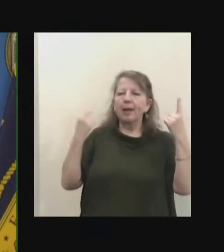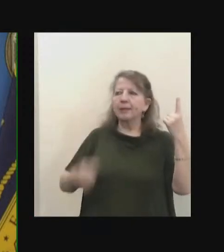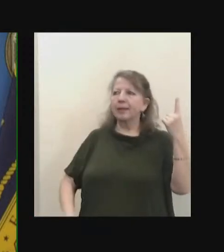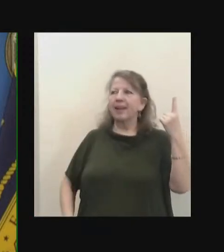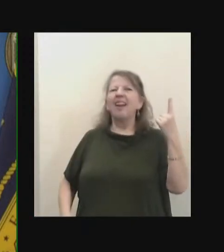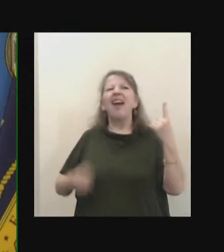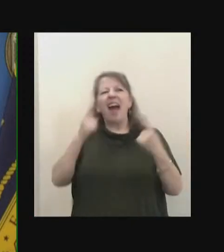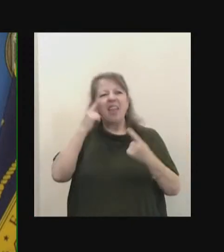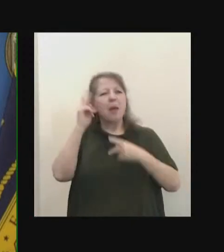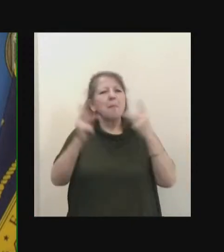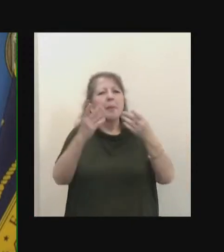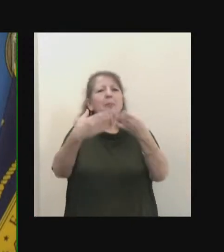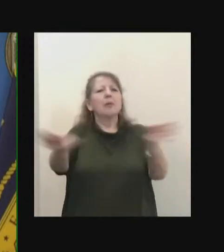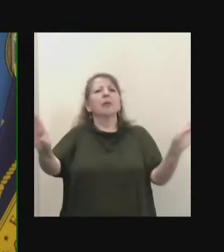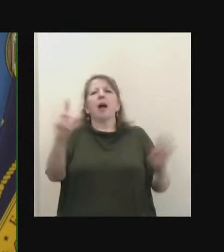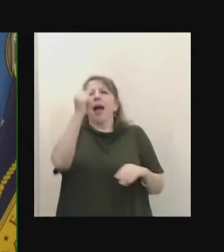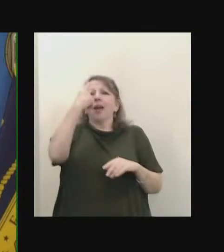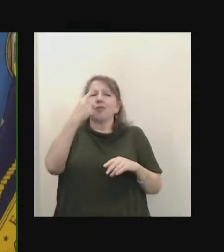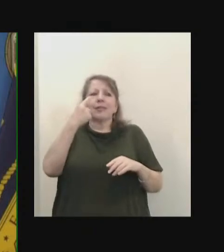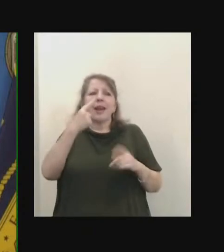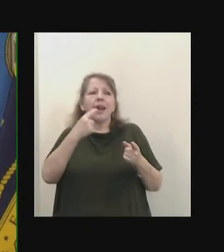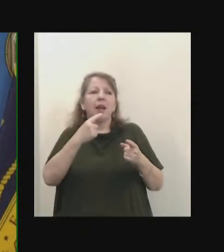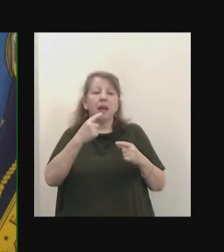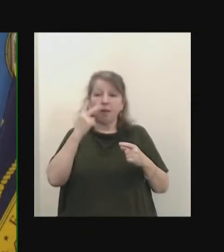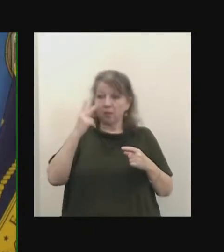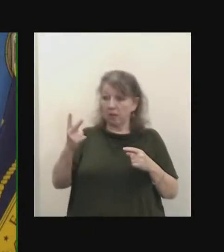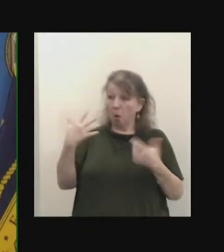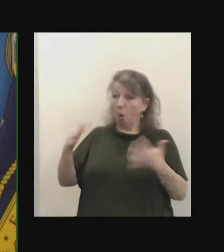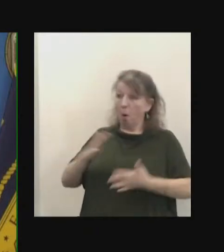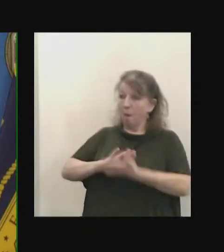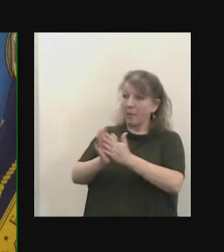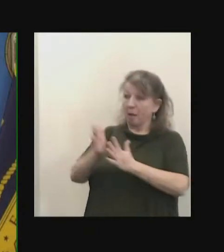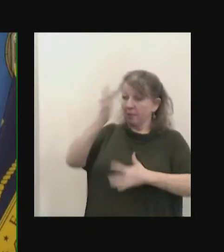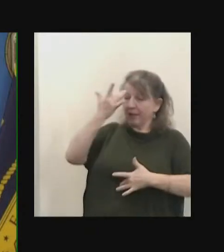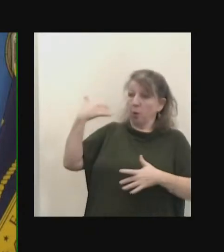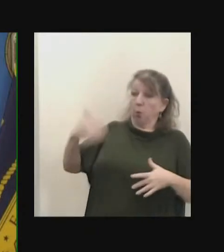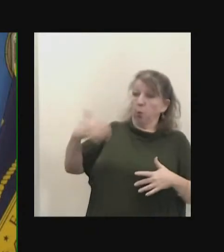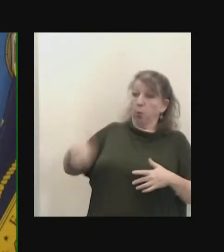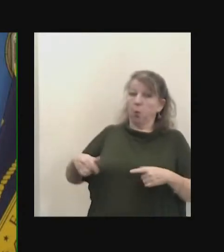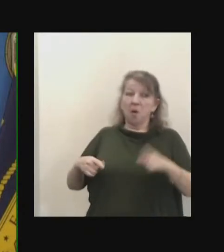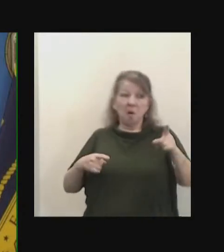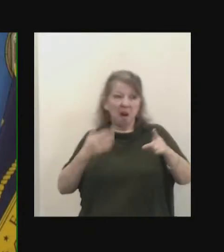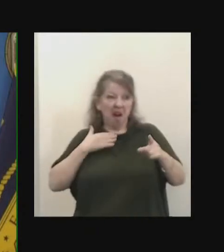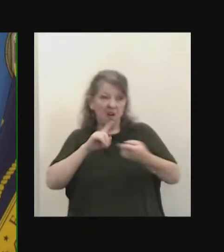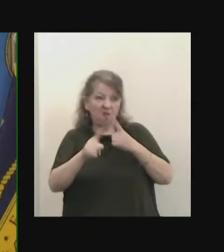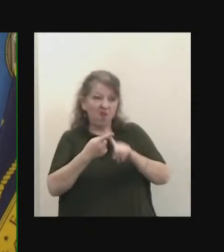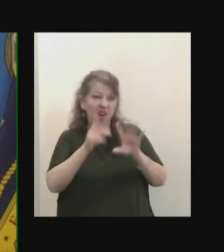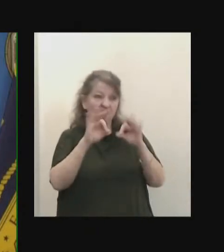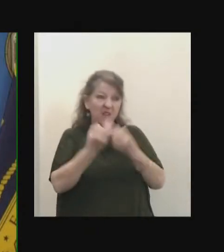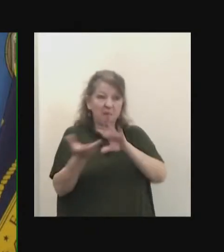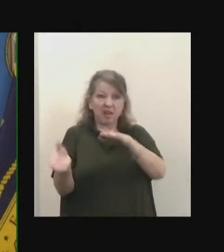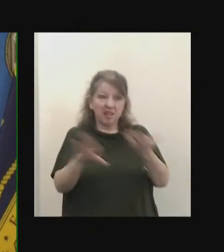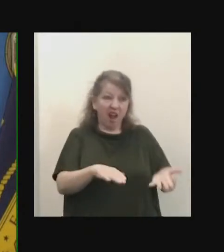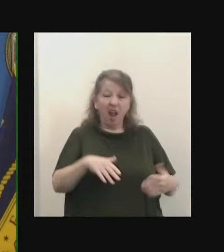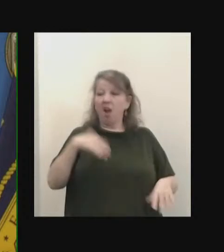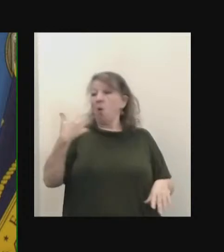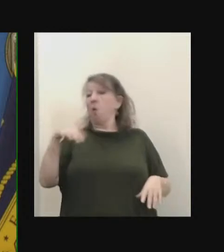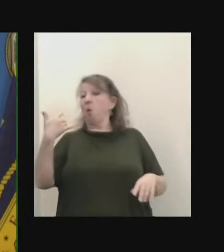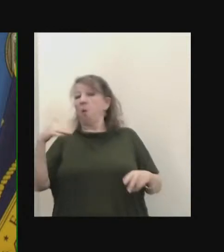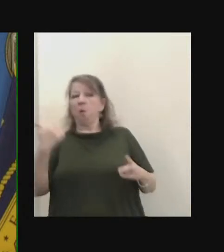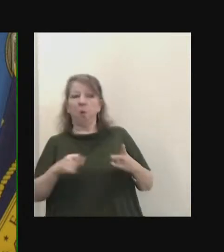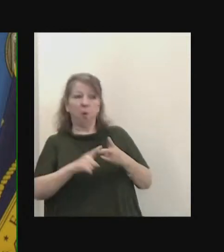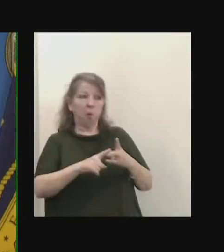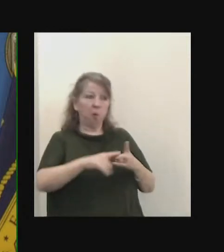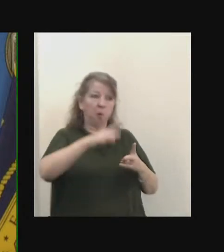it. They see the numbers. They know people who are getting sick. They may know somebody who died, because unfortunately we've had some deaths, including in under the age of